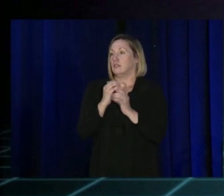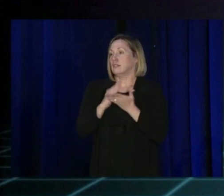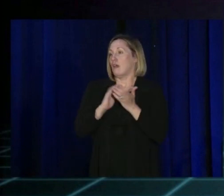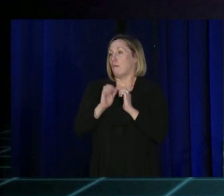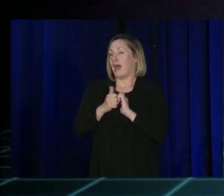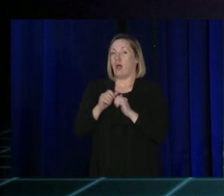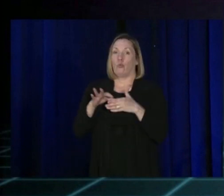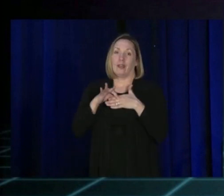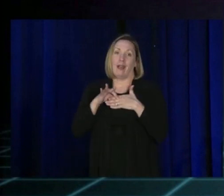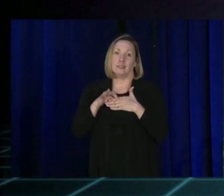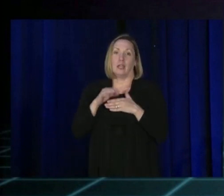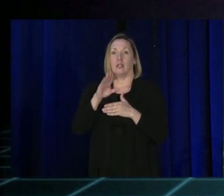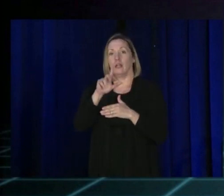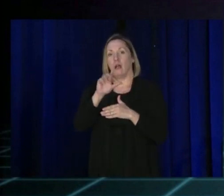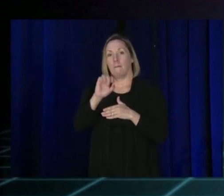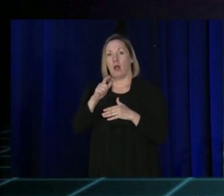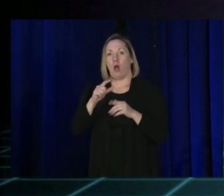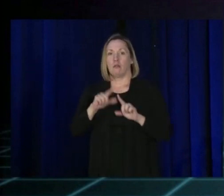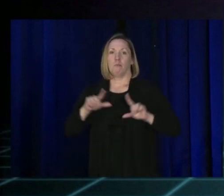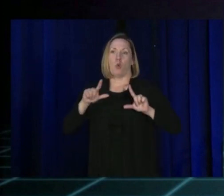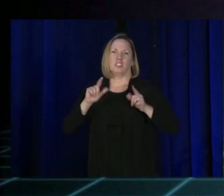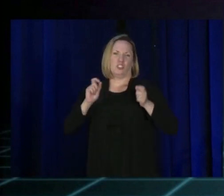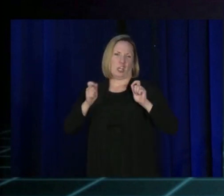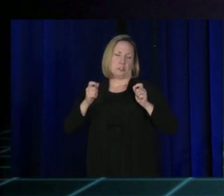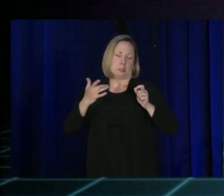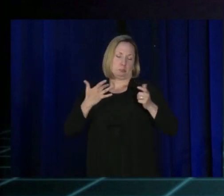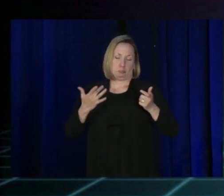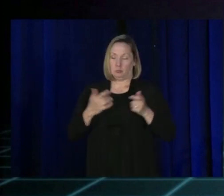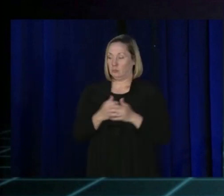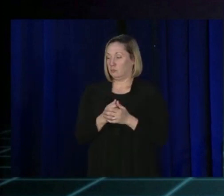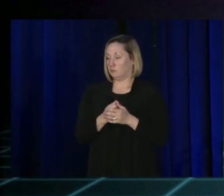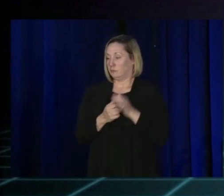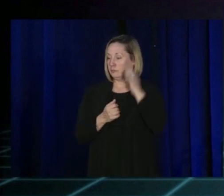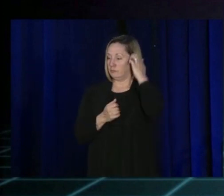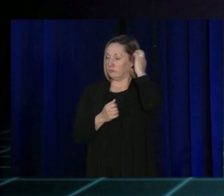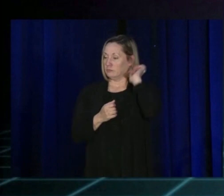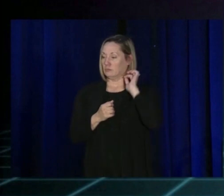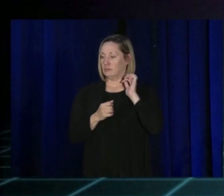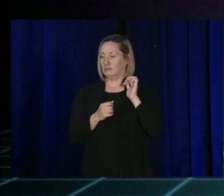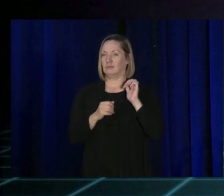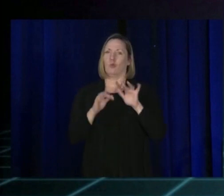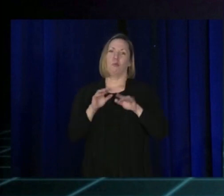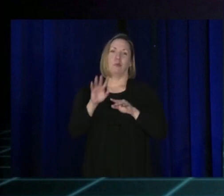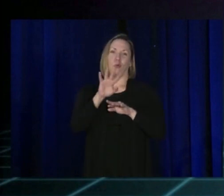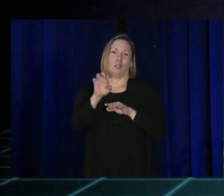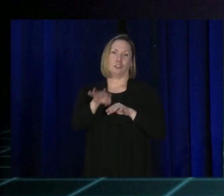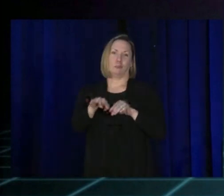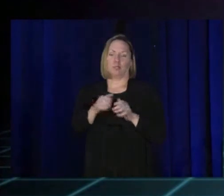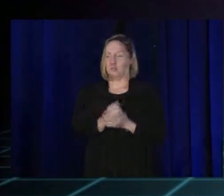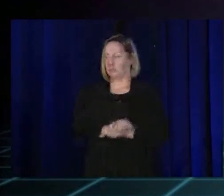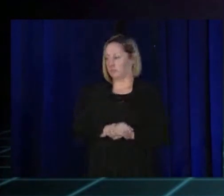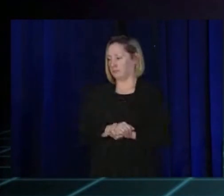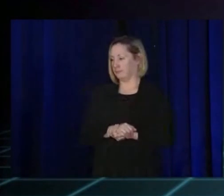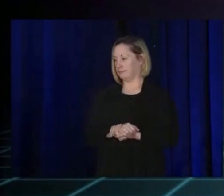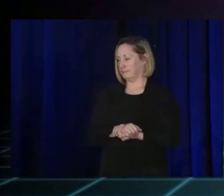of the blog post is changing. Let's put it as question marks this time.